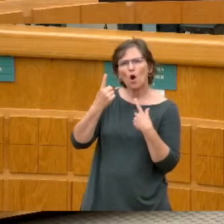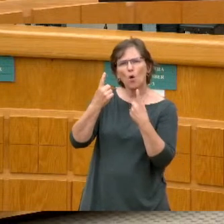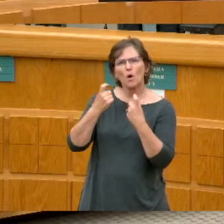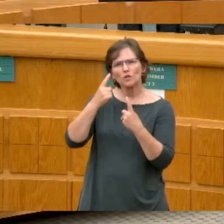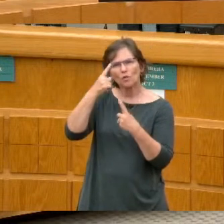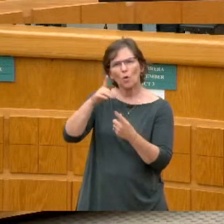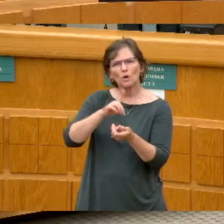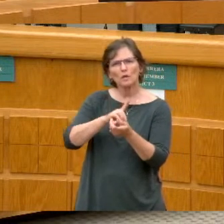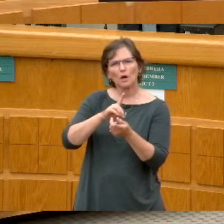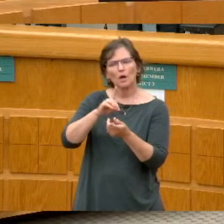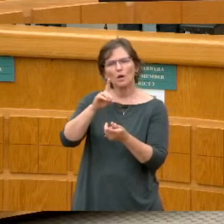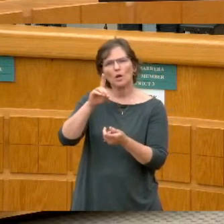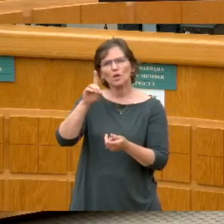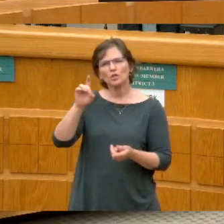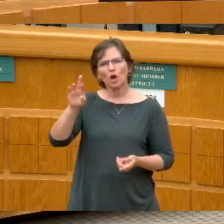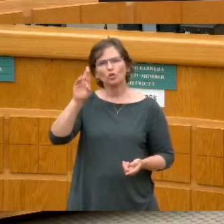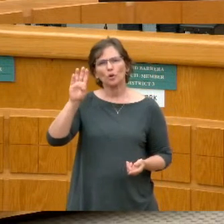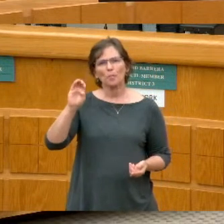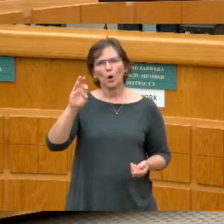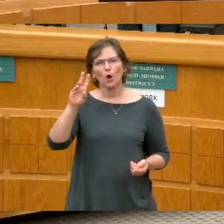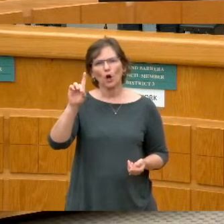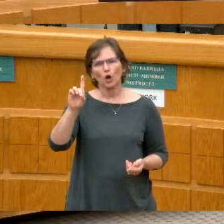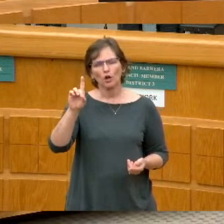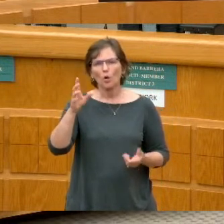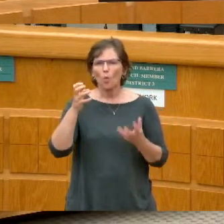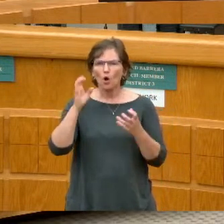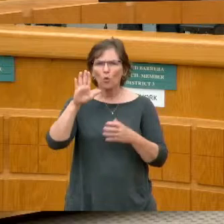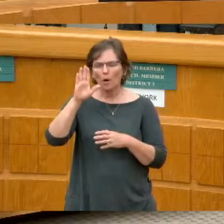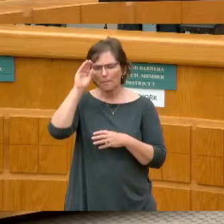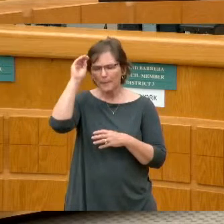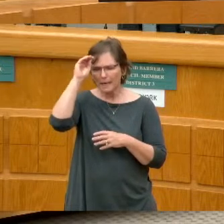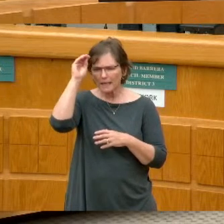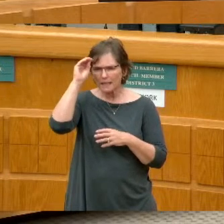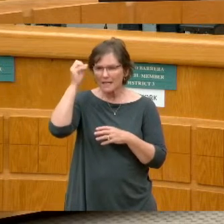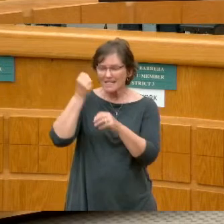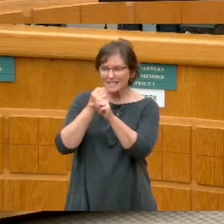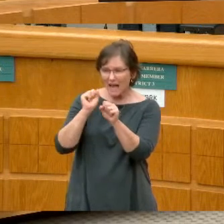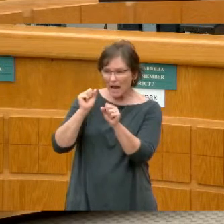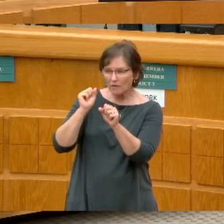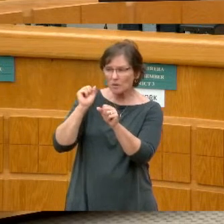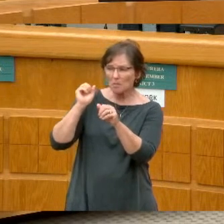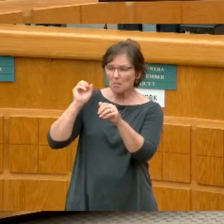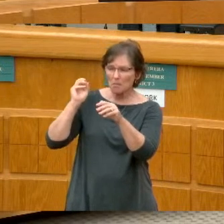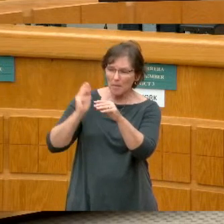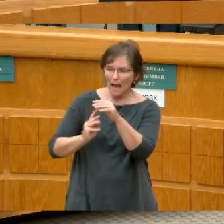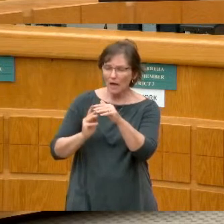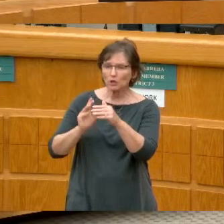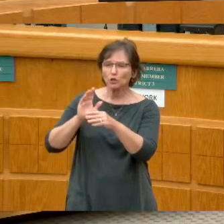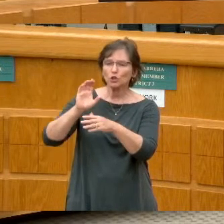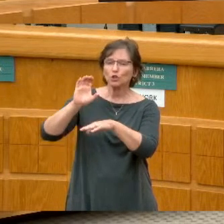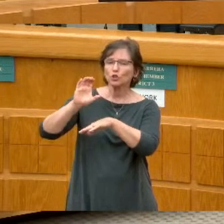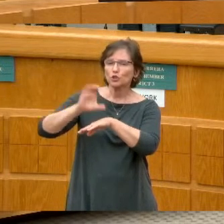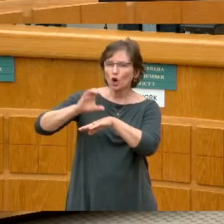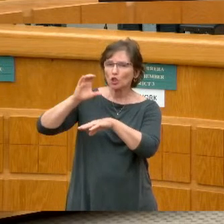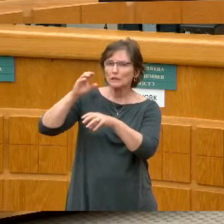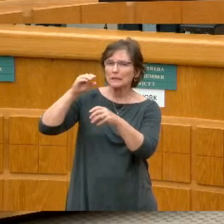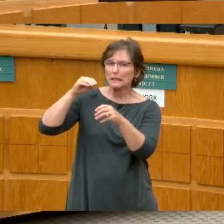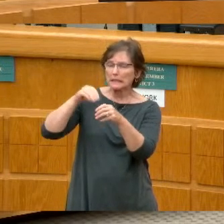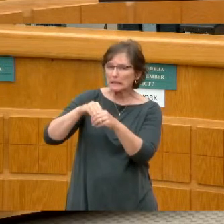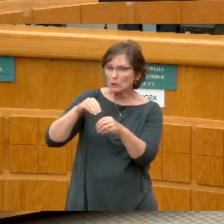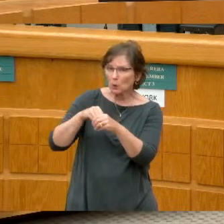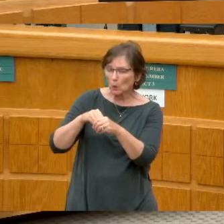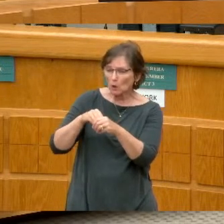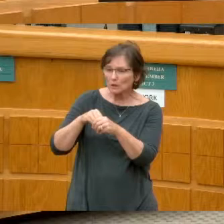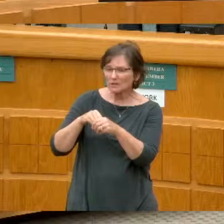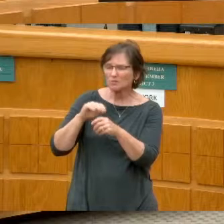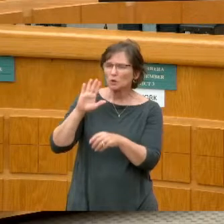And we'll take a few questions from Facebook Live. And usually these questions are better answered by Annette Rodriguez, so we'll have her come